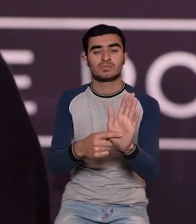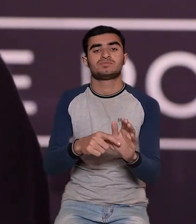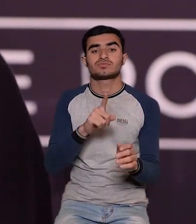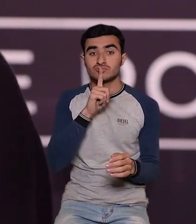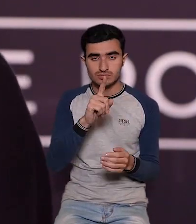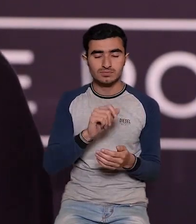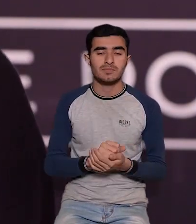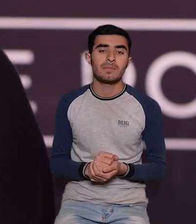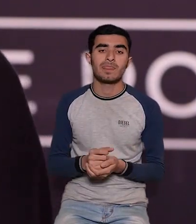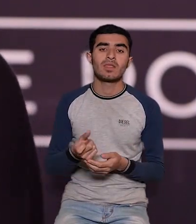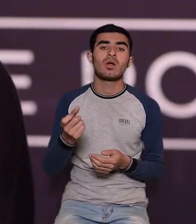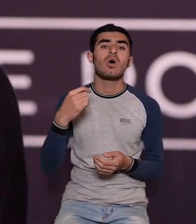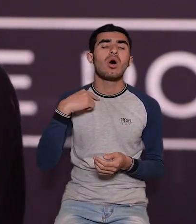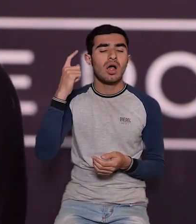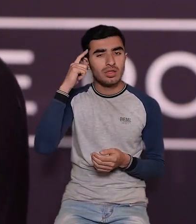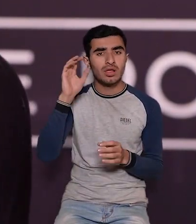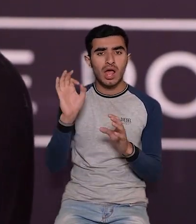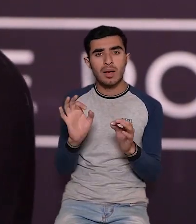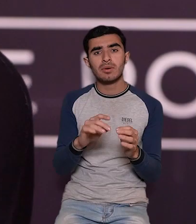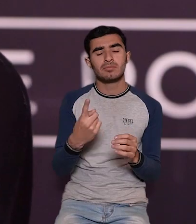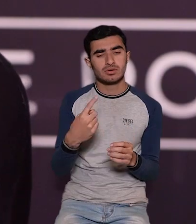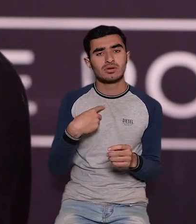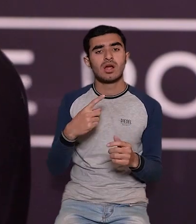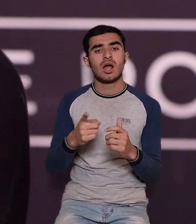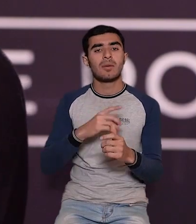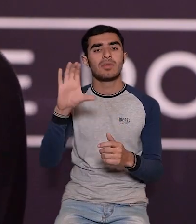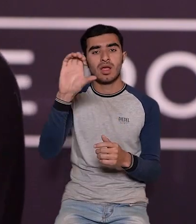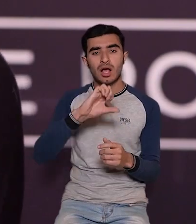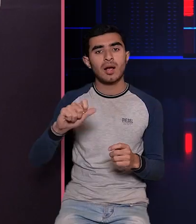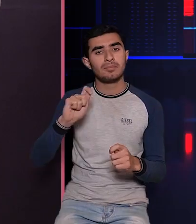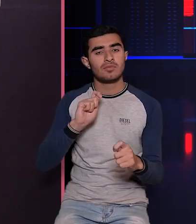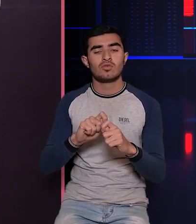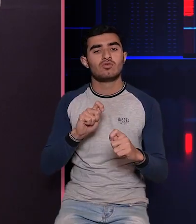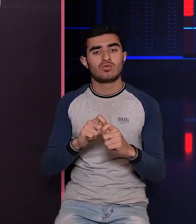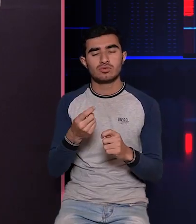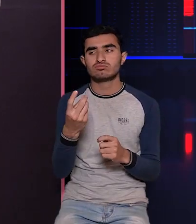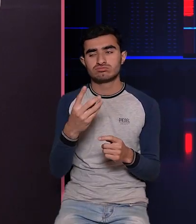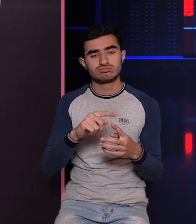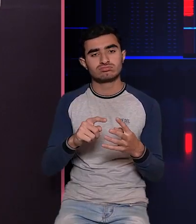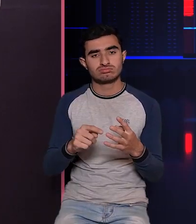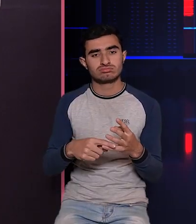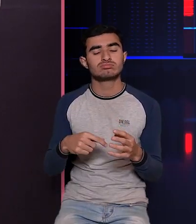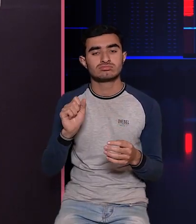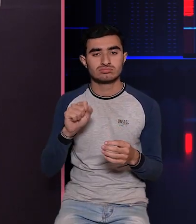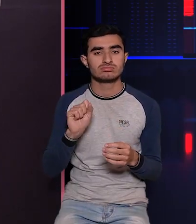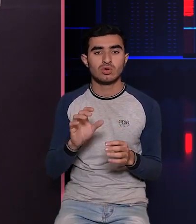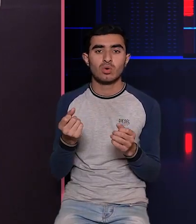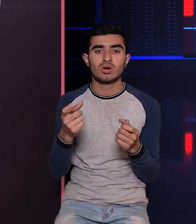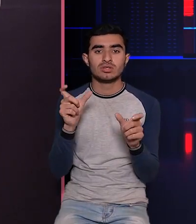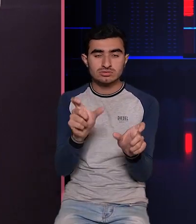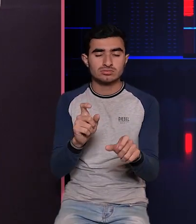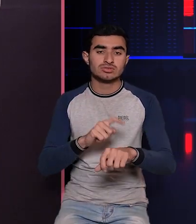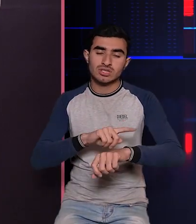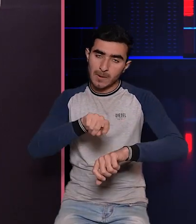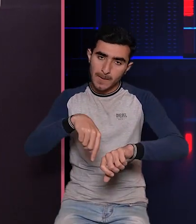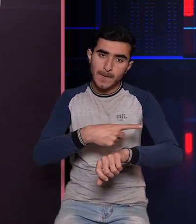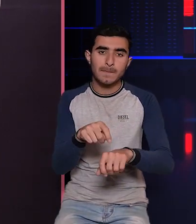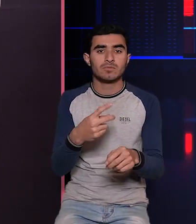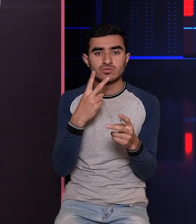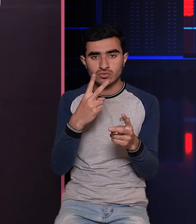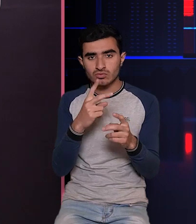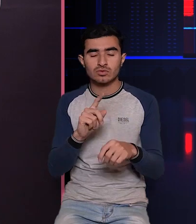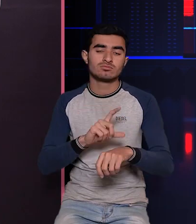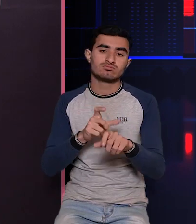the concerns of our foundation is looking at actively at all given times, at any given time,